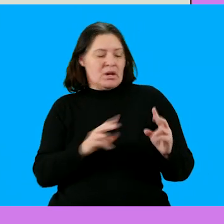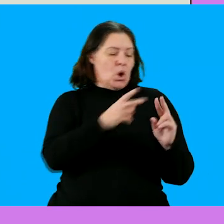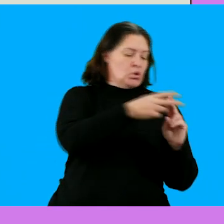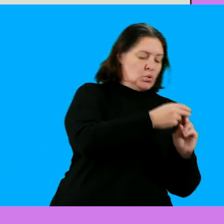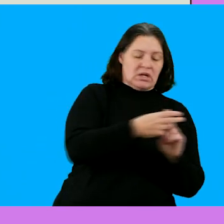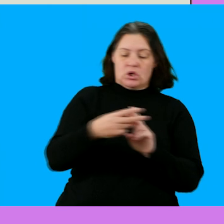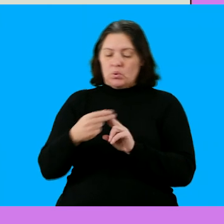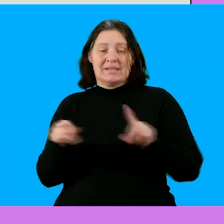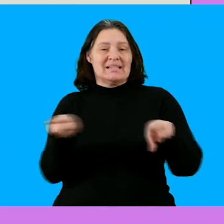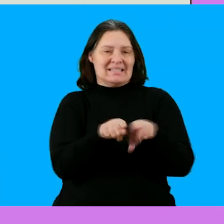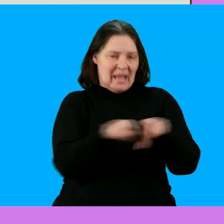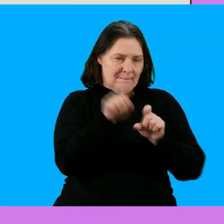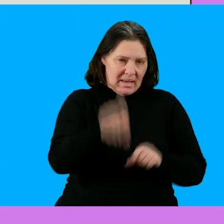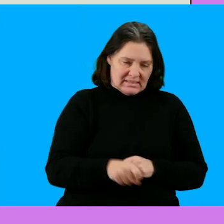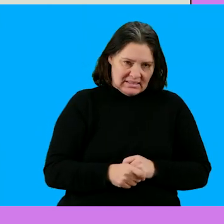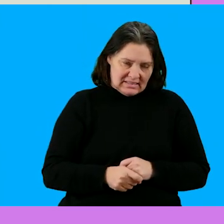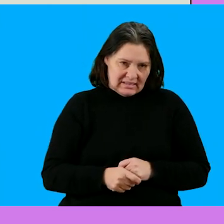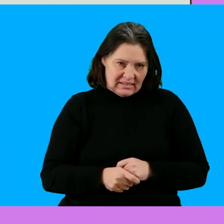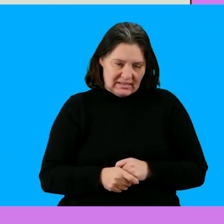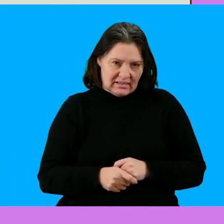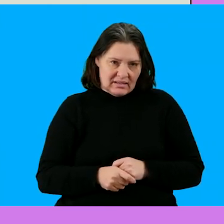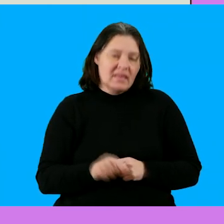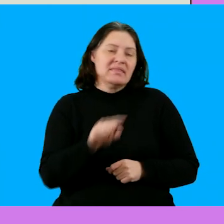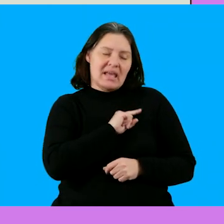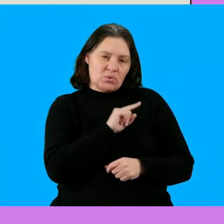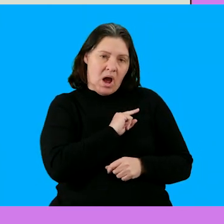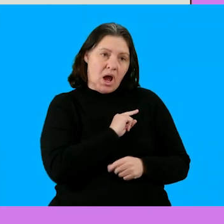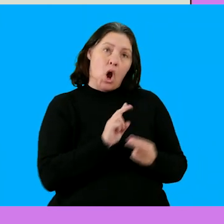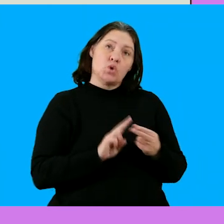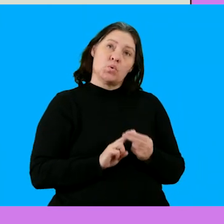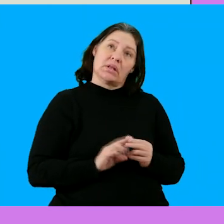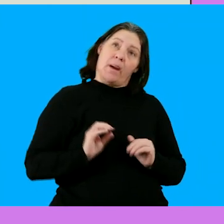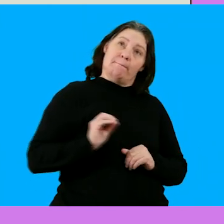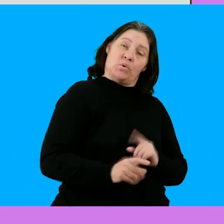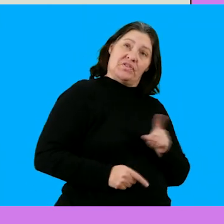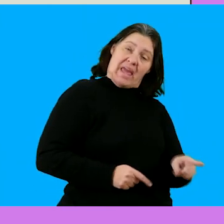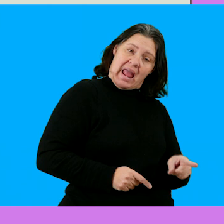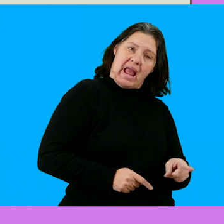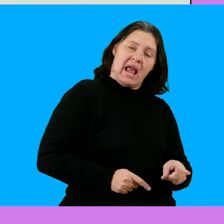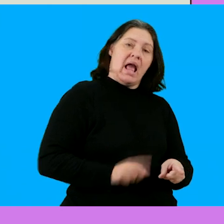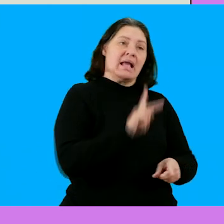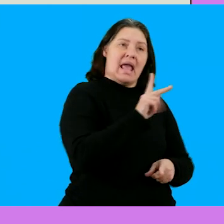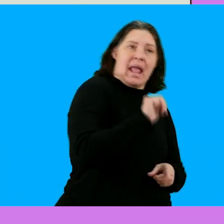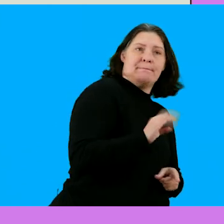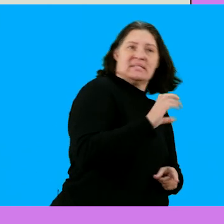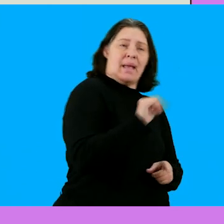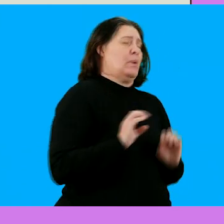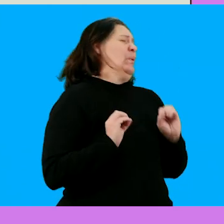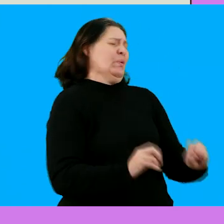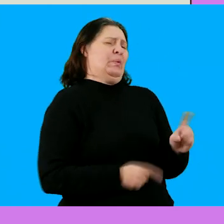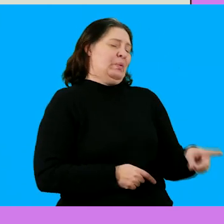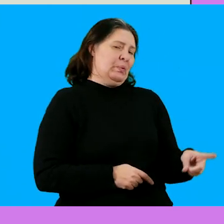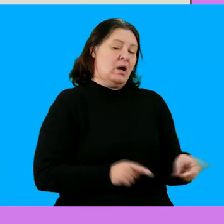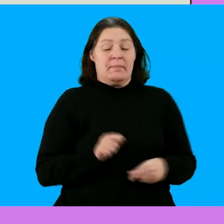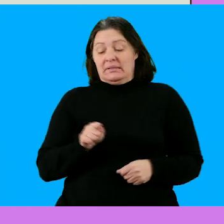comparing equivalent units. That's why no particular units are given when we write down our number scale.